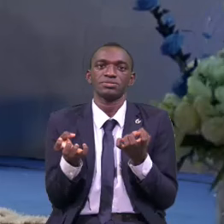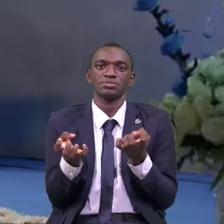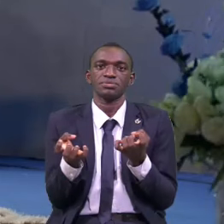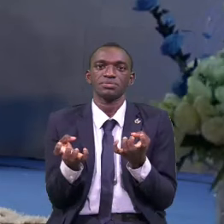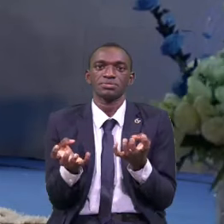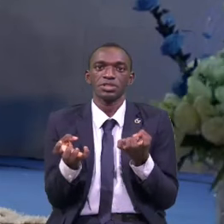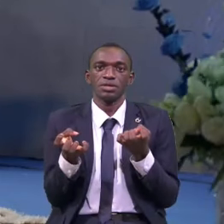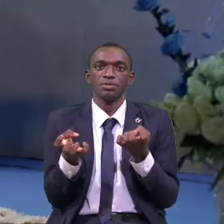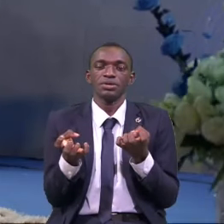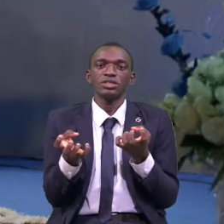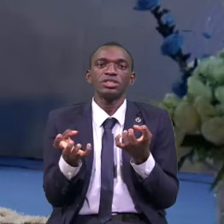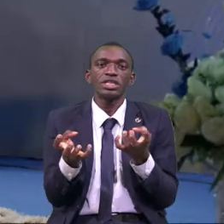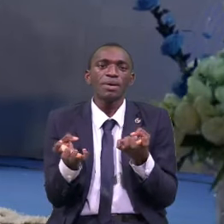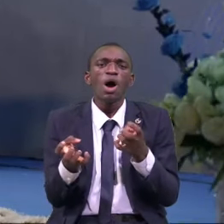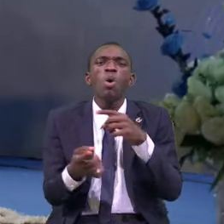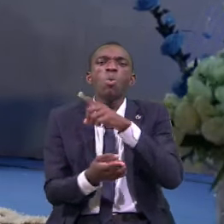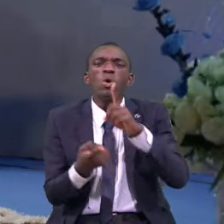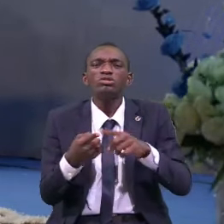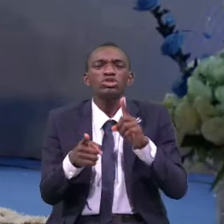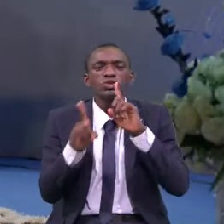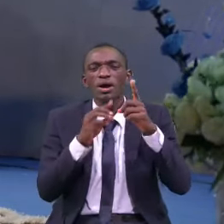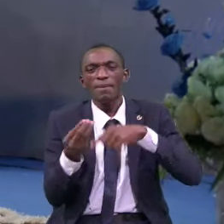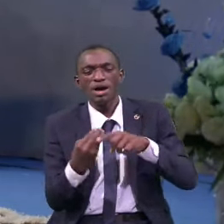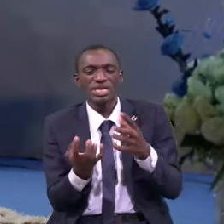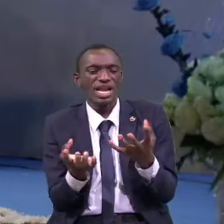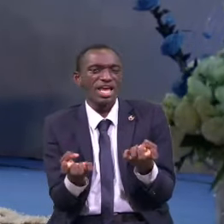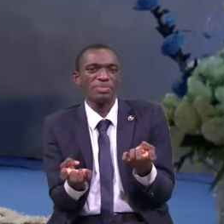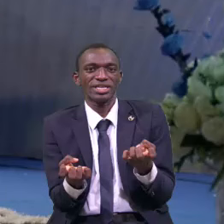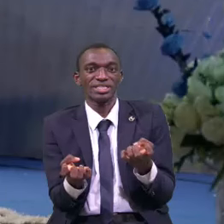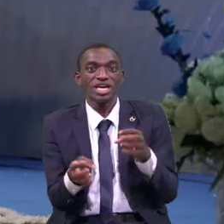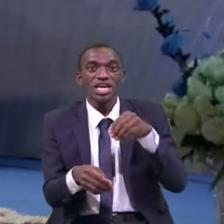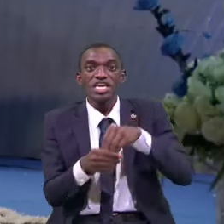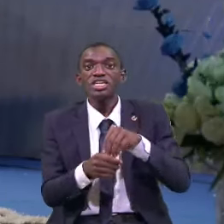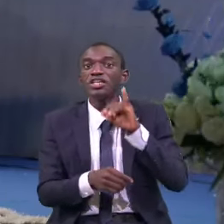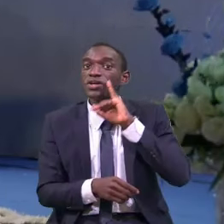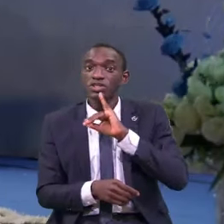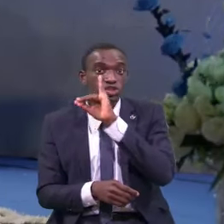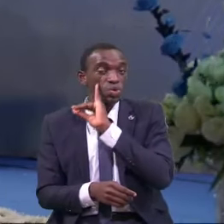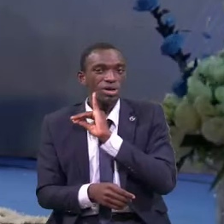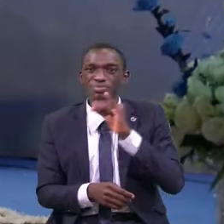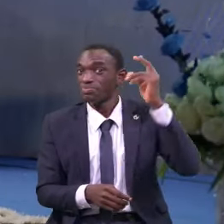When we talk of lepers, in Israel, there was a practice.